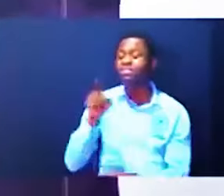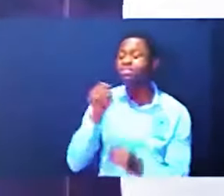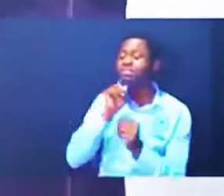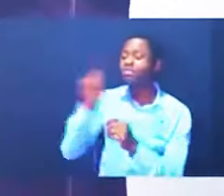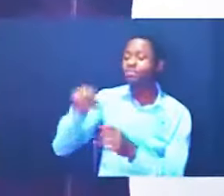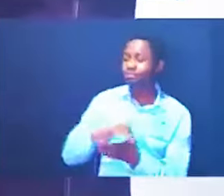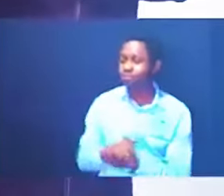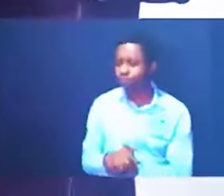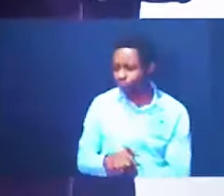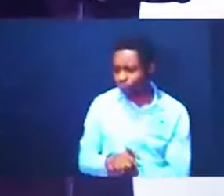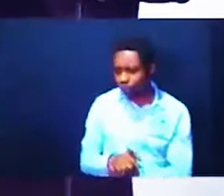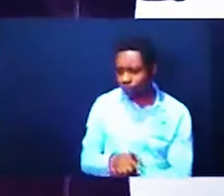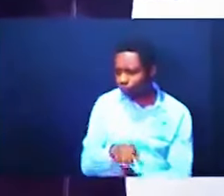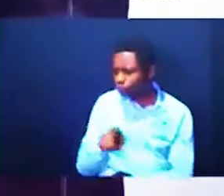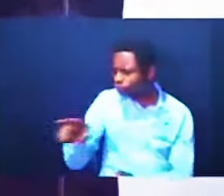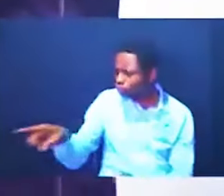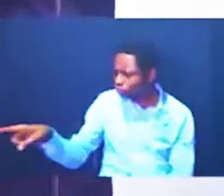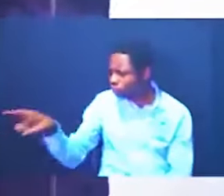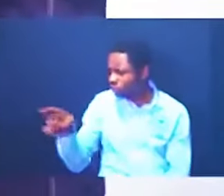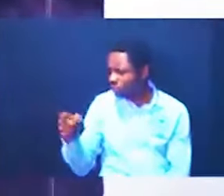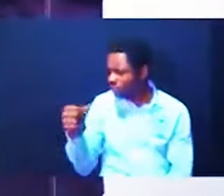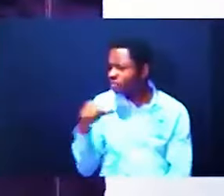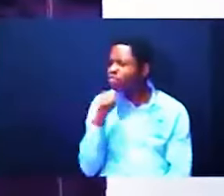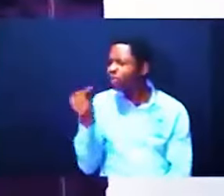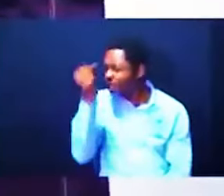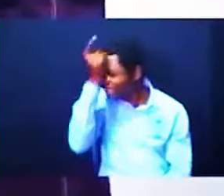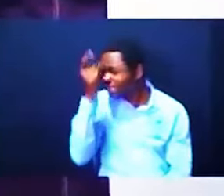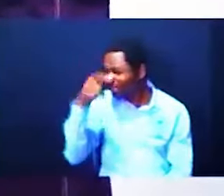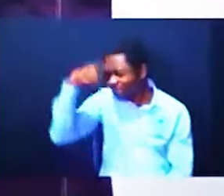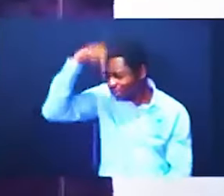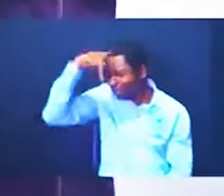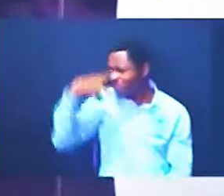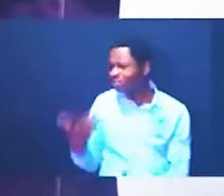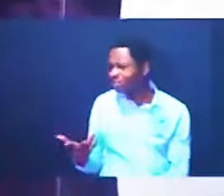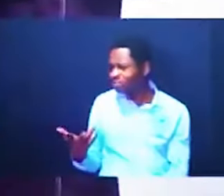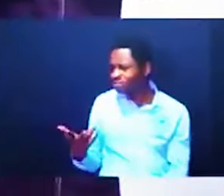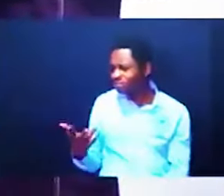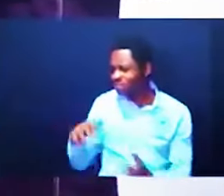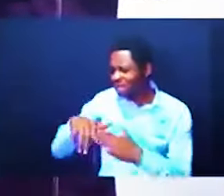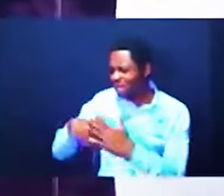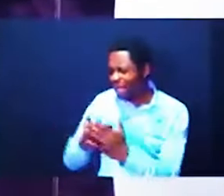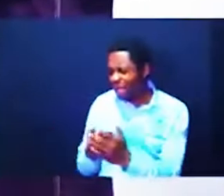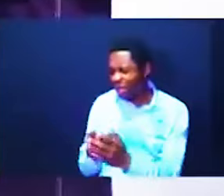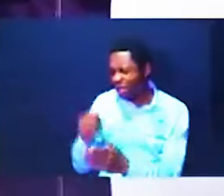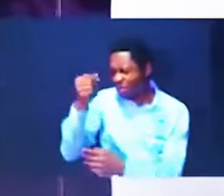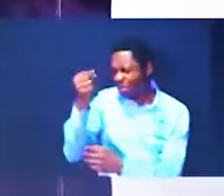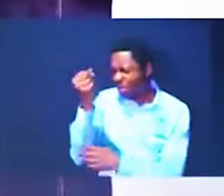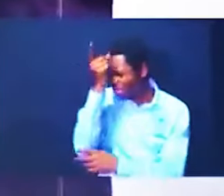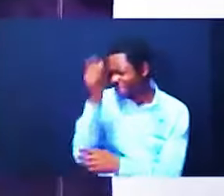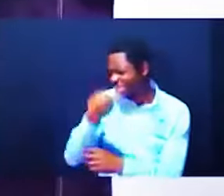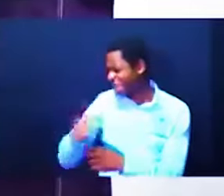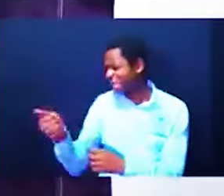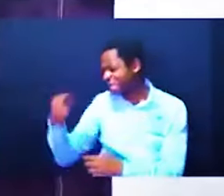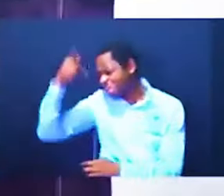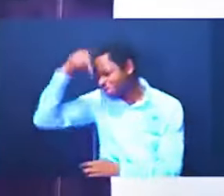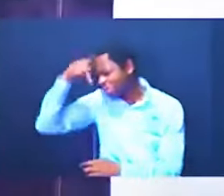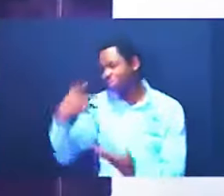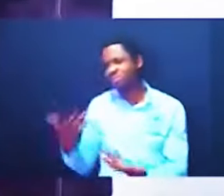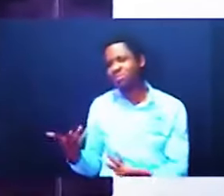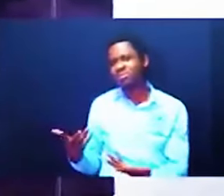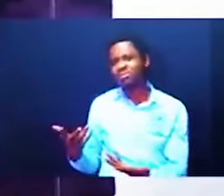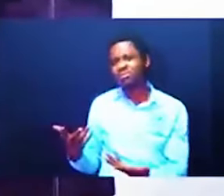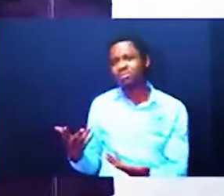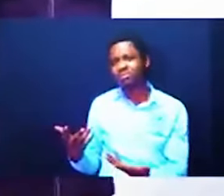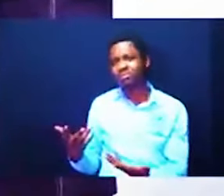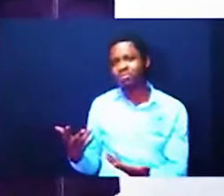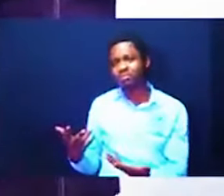don't you understand this parable? How then will you understand any parable? That is why for me, this is